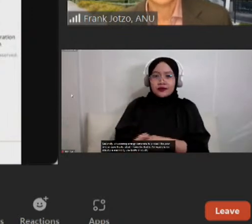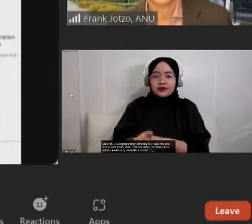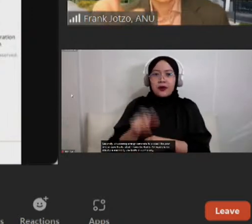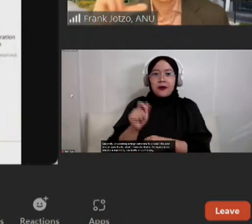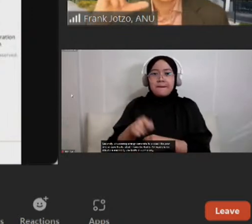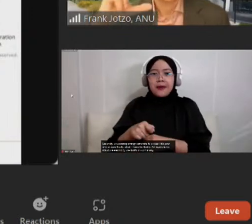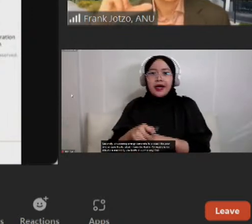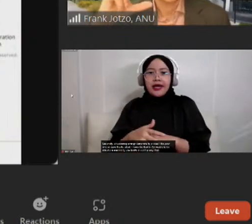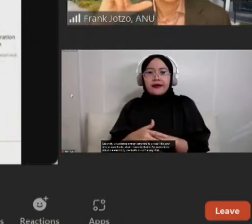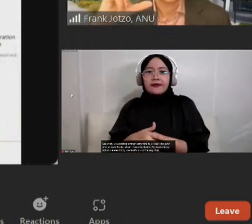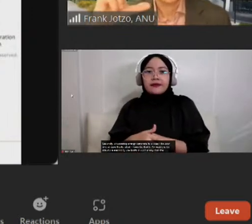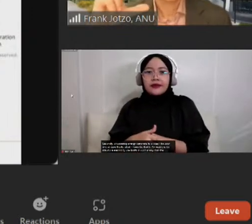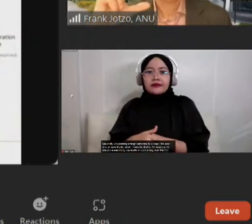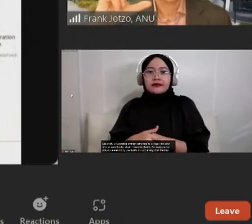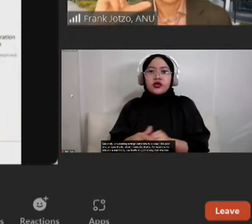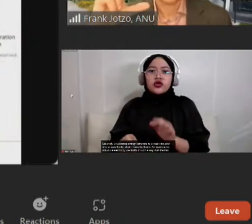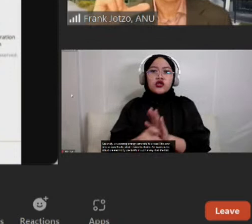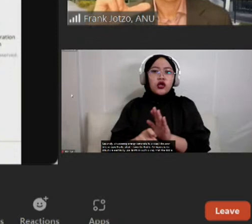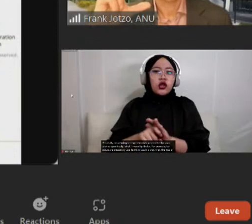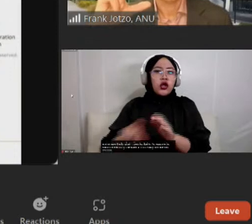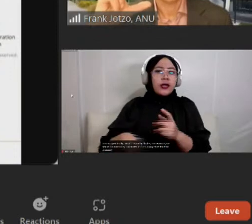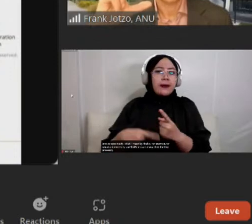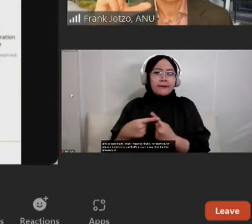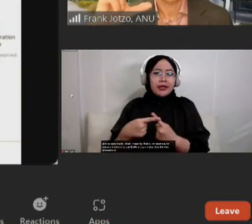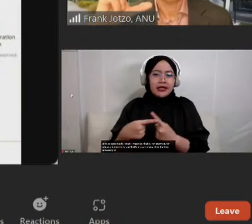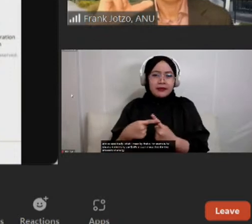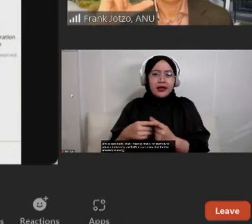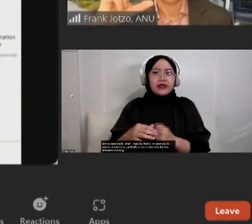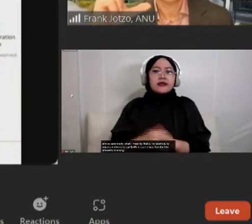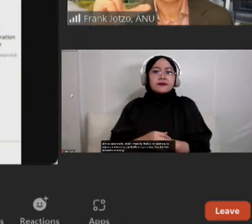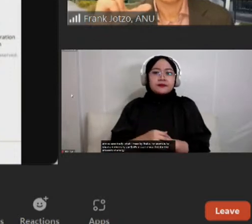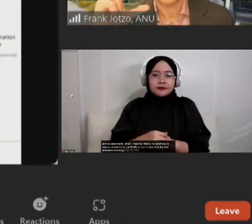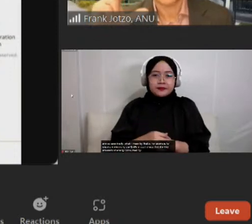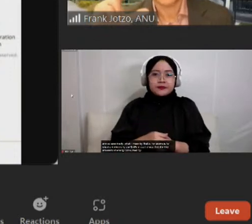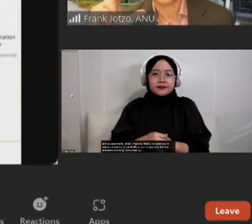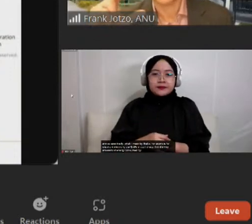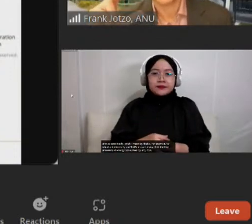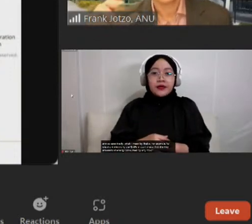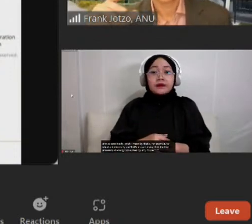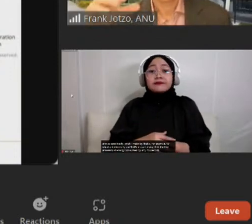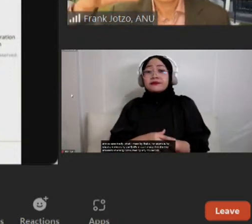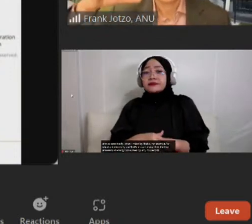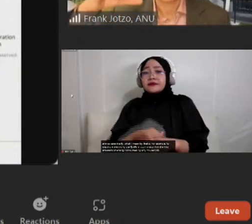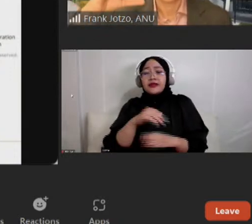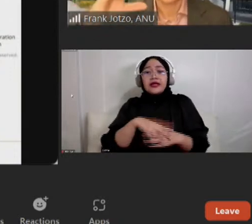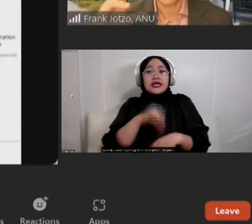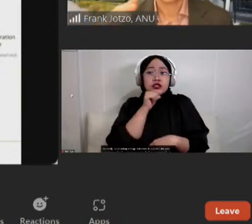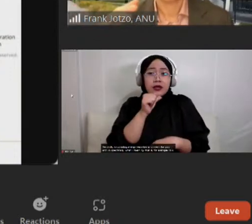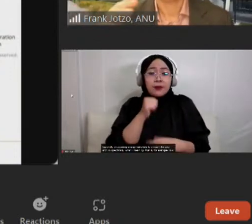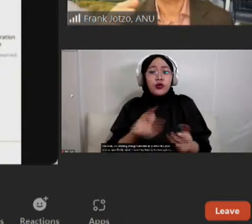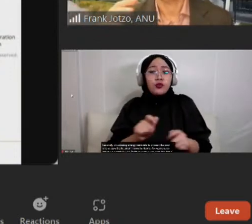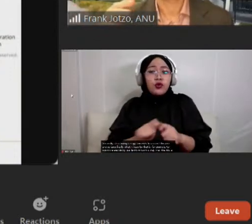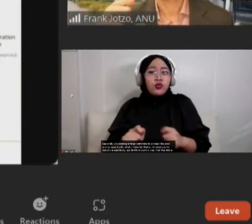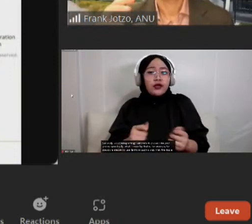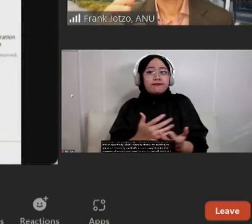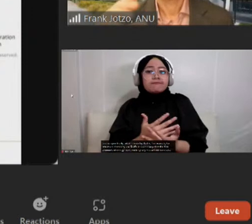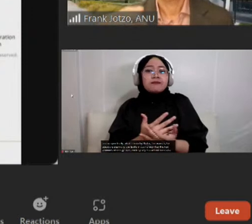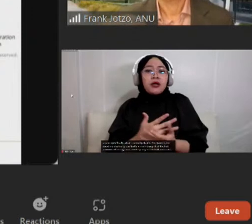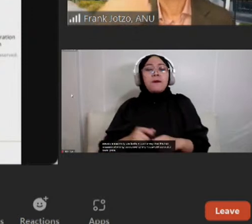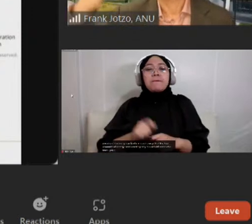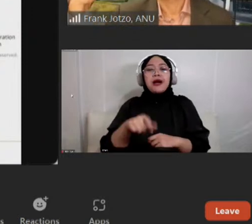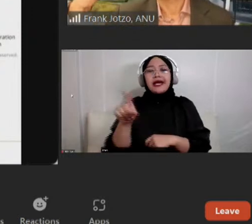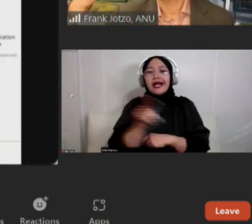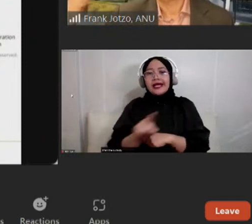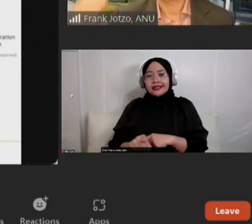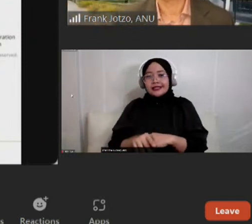a way that the first amounts of energy consumed by any household come at a lower price